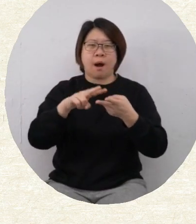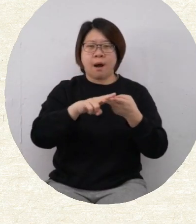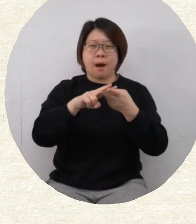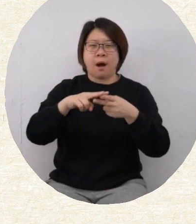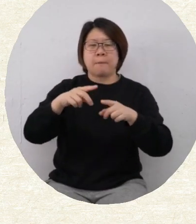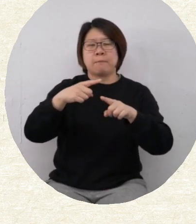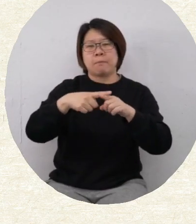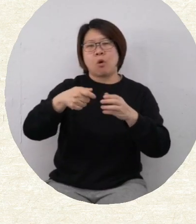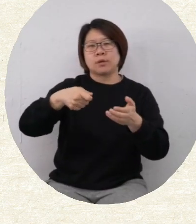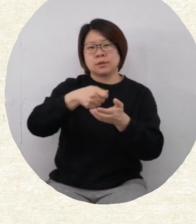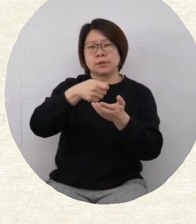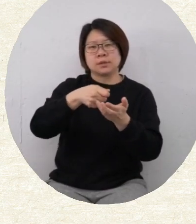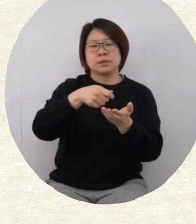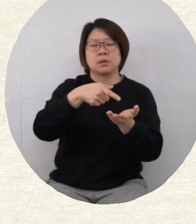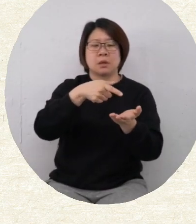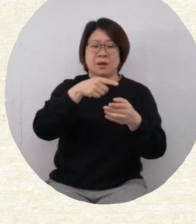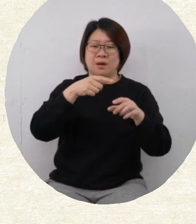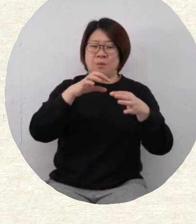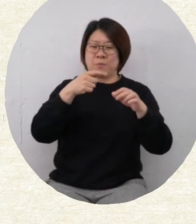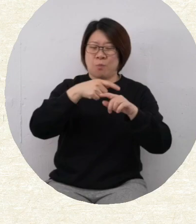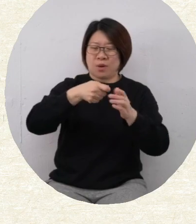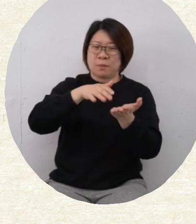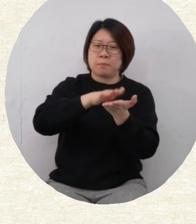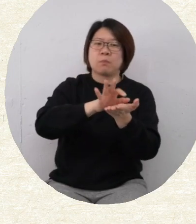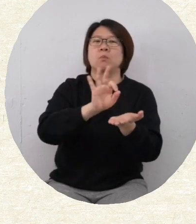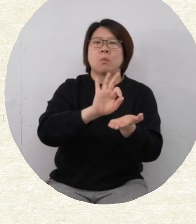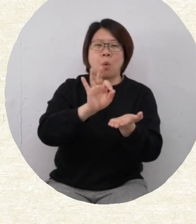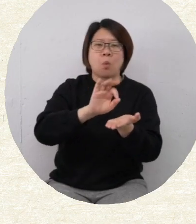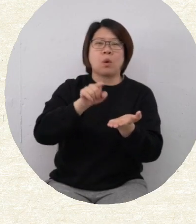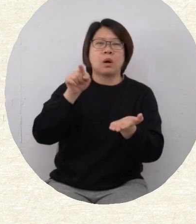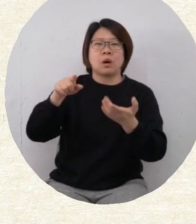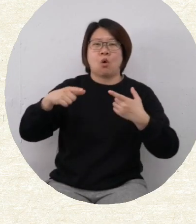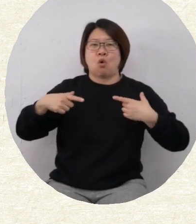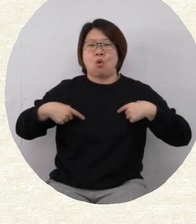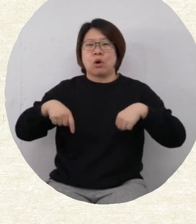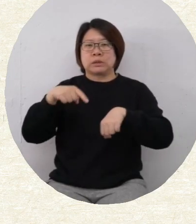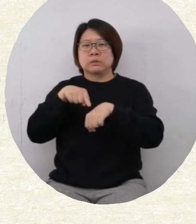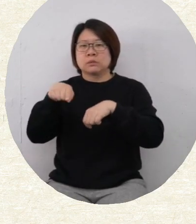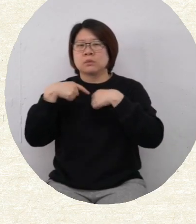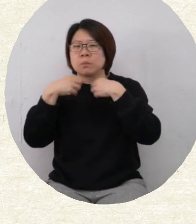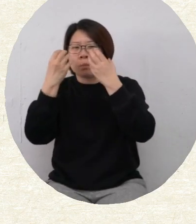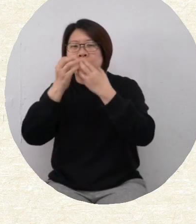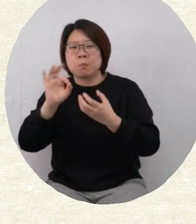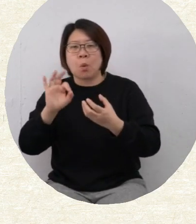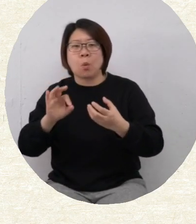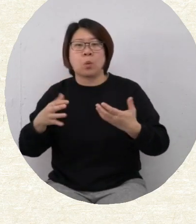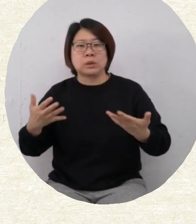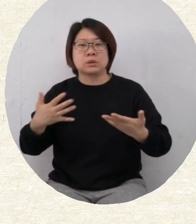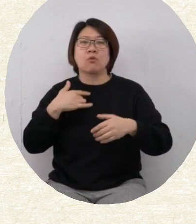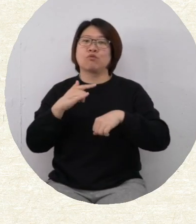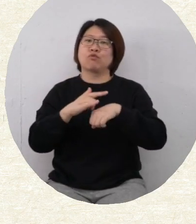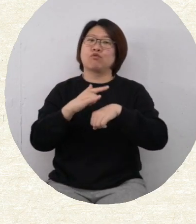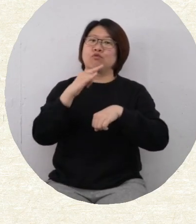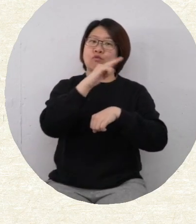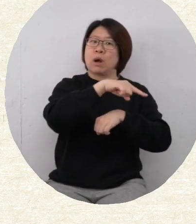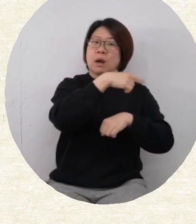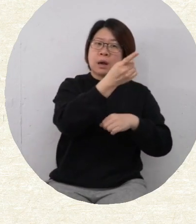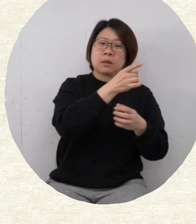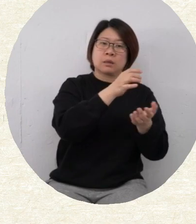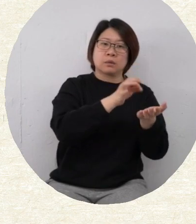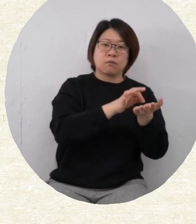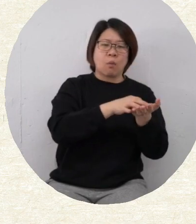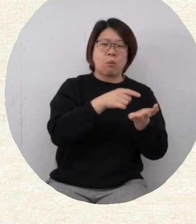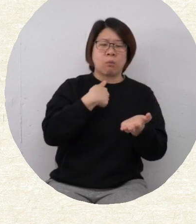explore things that I hadn't really been paying attention to. And I think that's